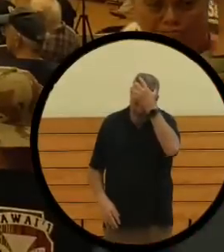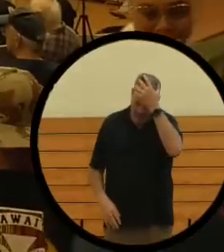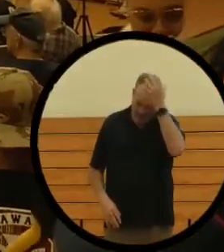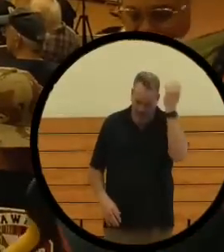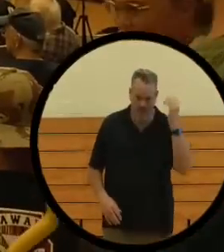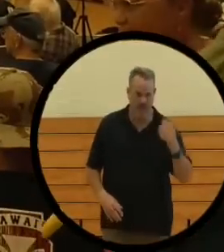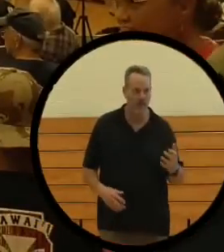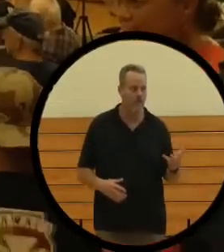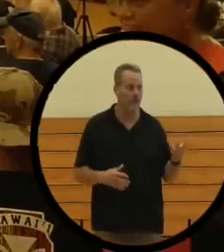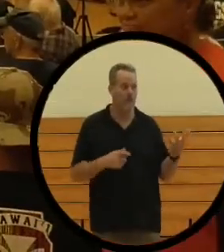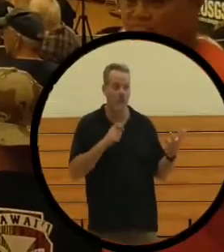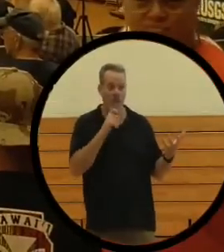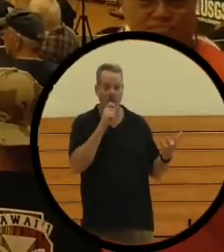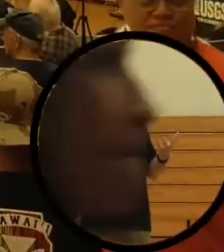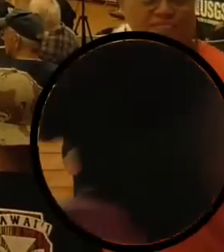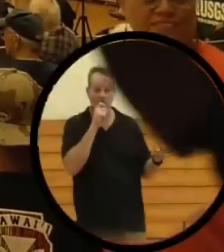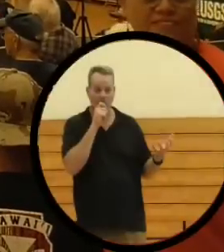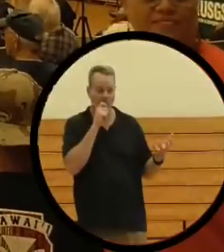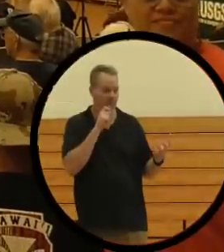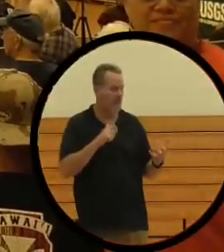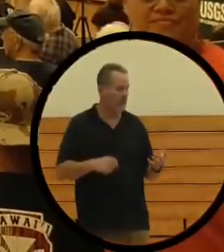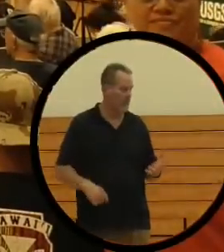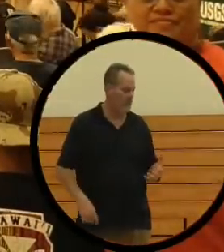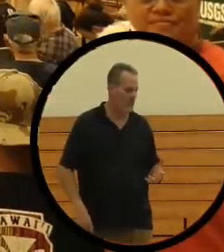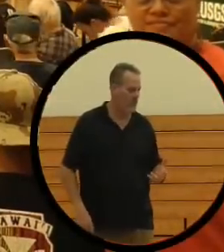You need a mic?